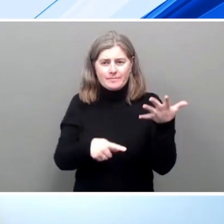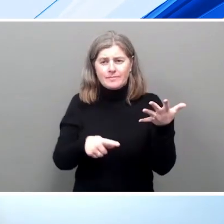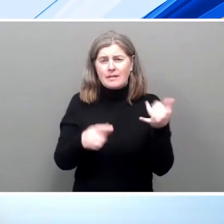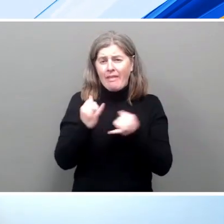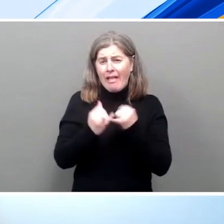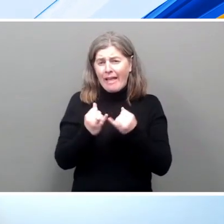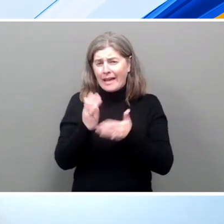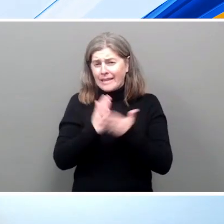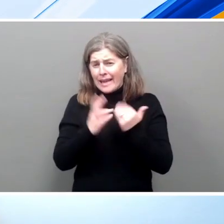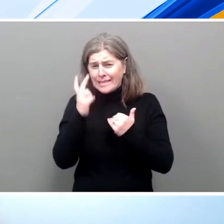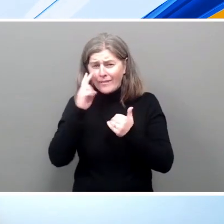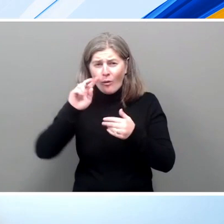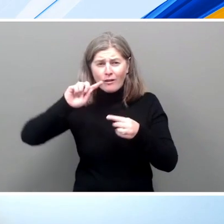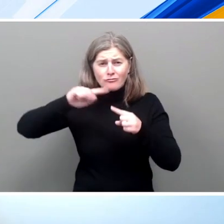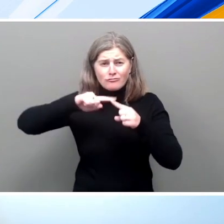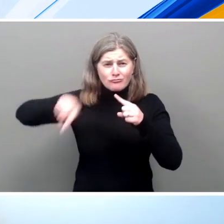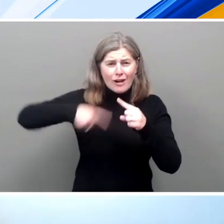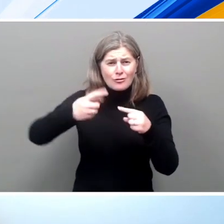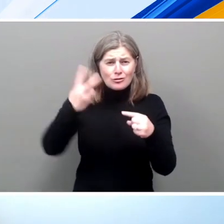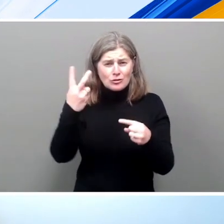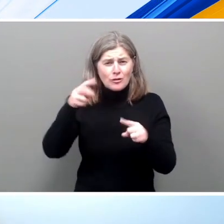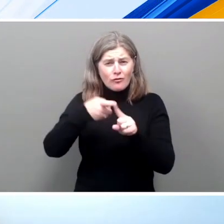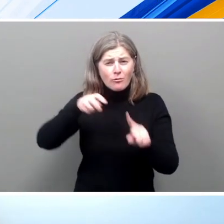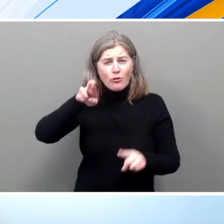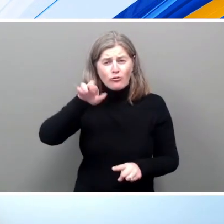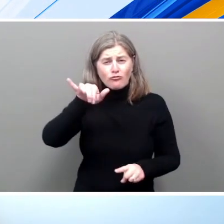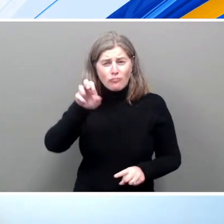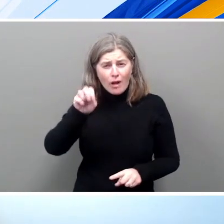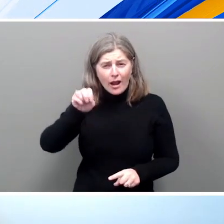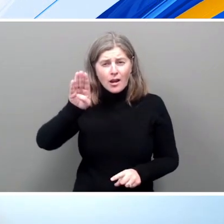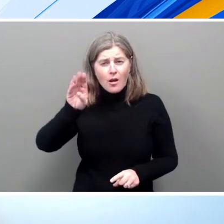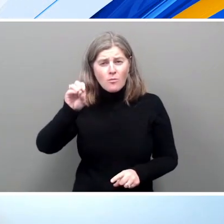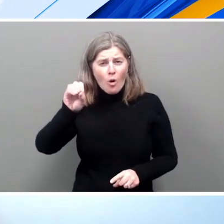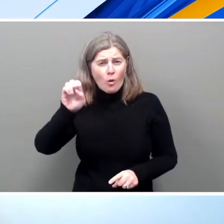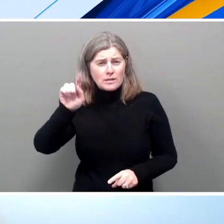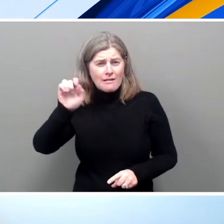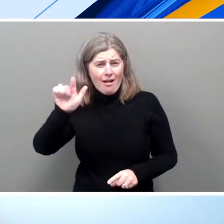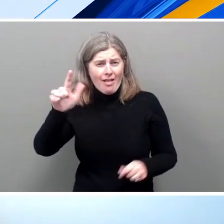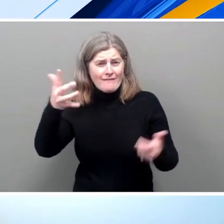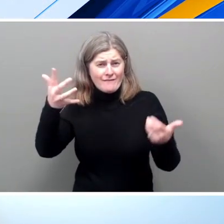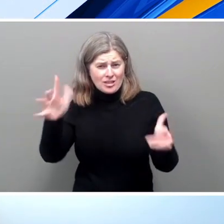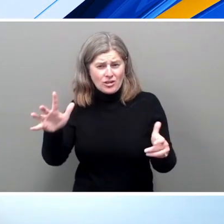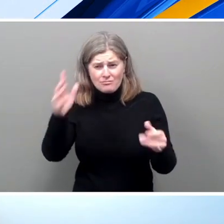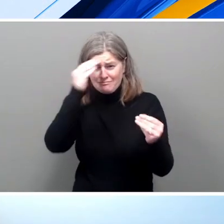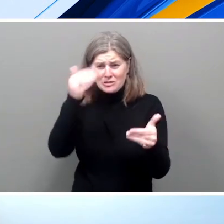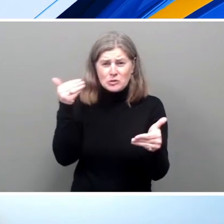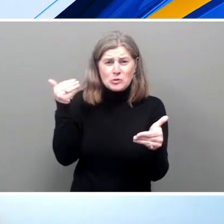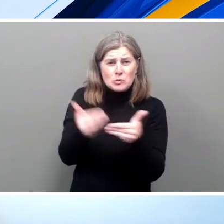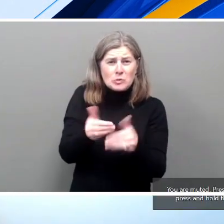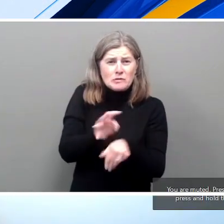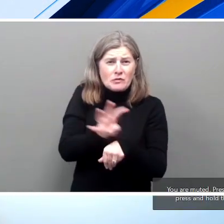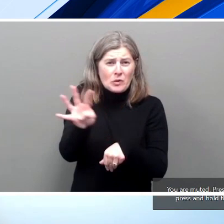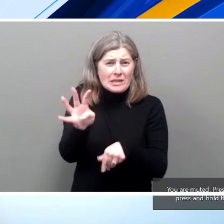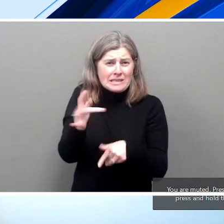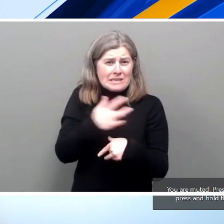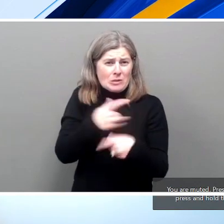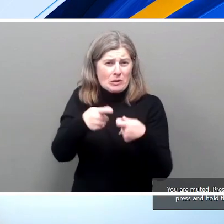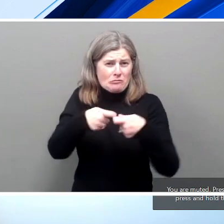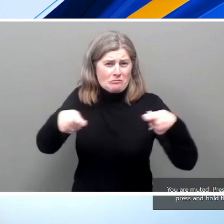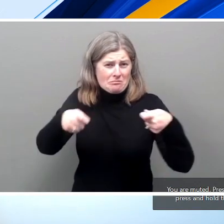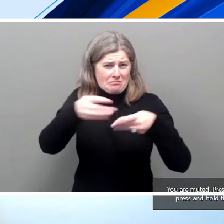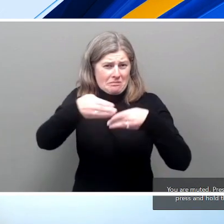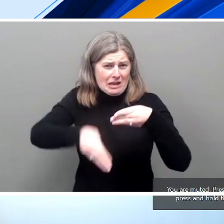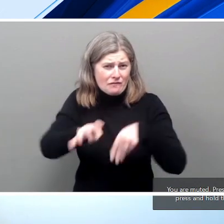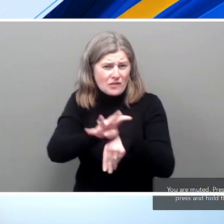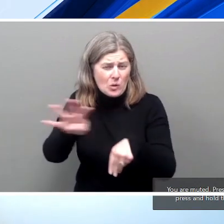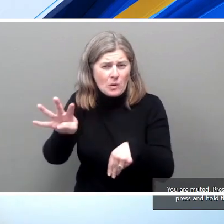I see for round 2 of questions here is from Ryan Botel. So we'll turn to him next, and then I'll just point out that it's almost 4, which is typically when we wrap up. So I